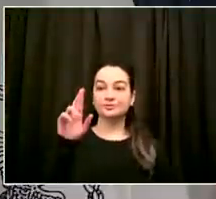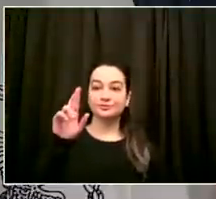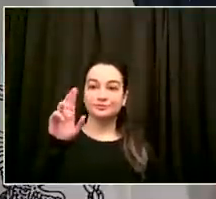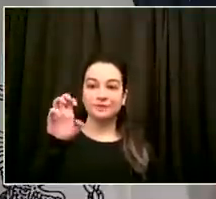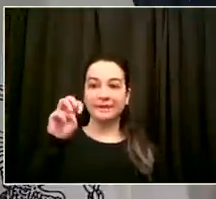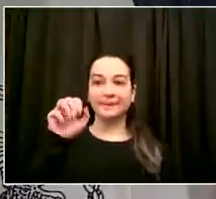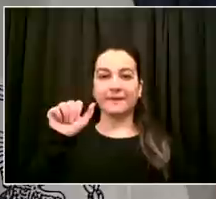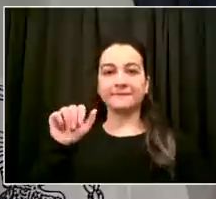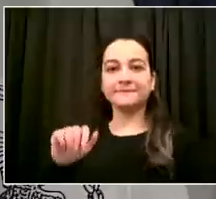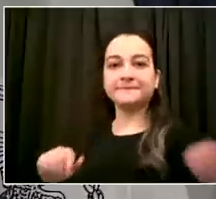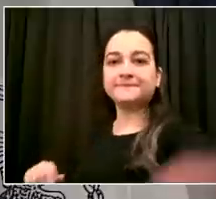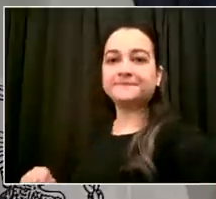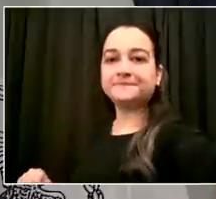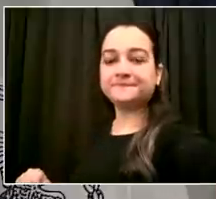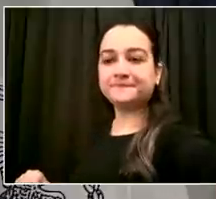available,